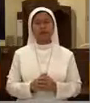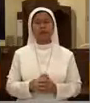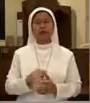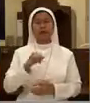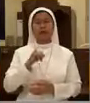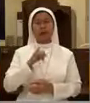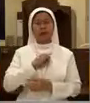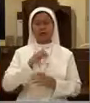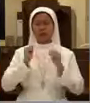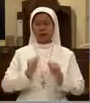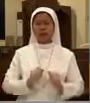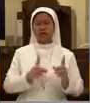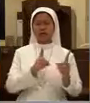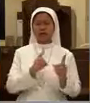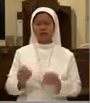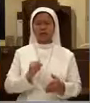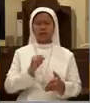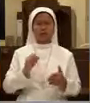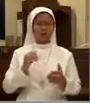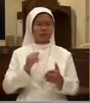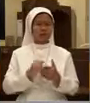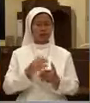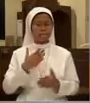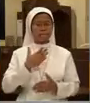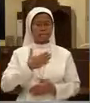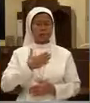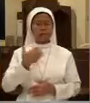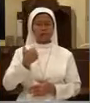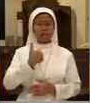I can do it by myself.